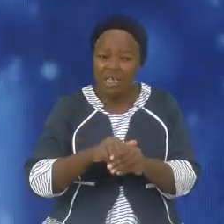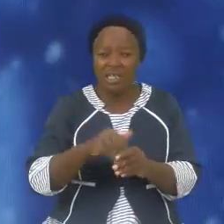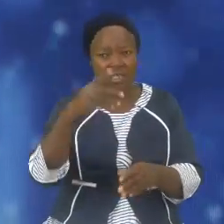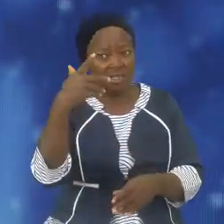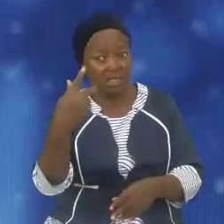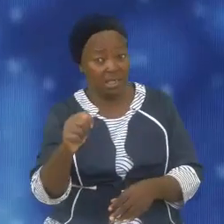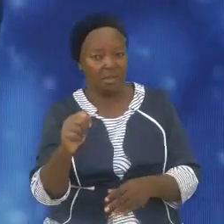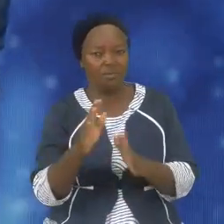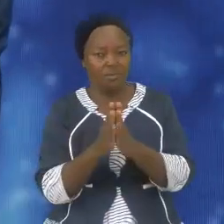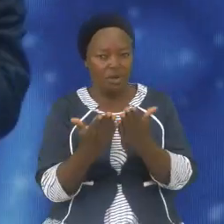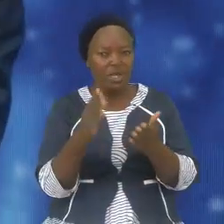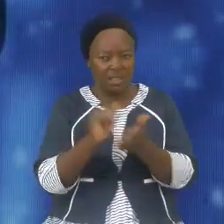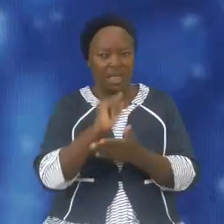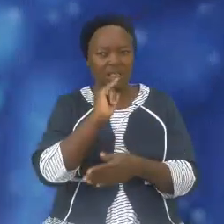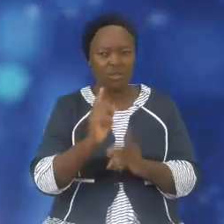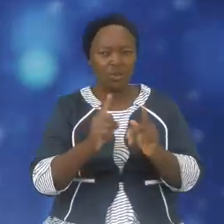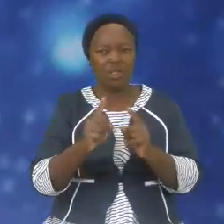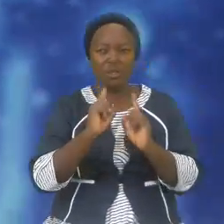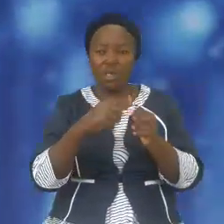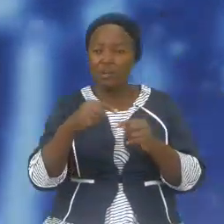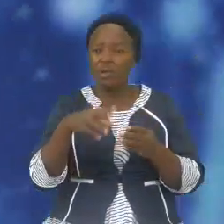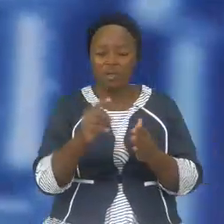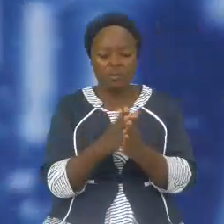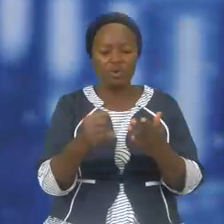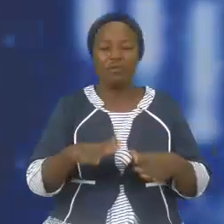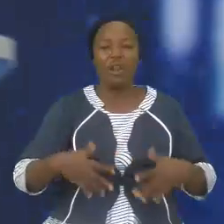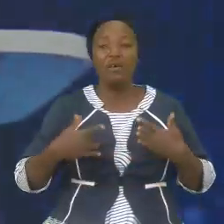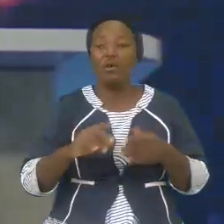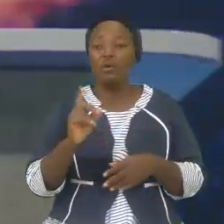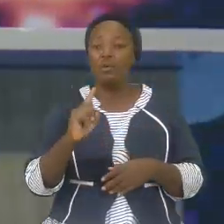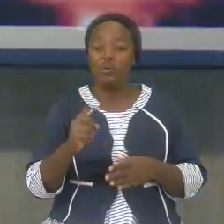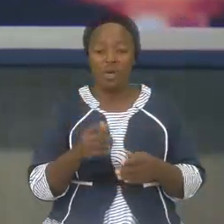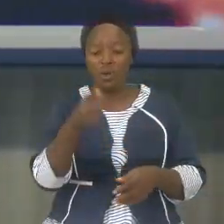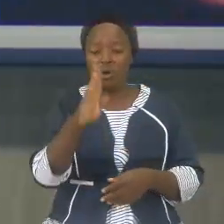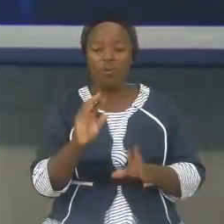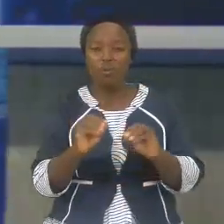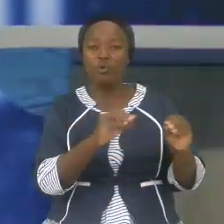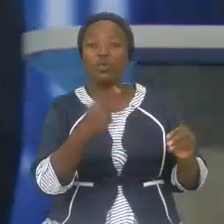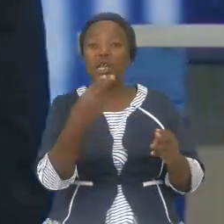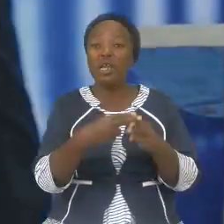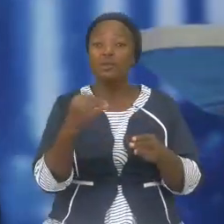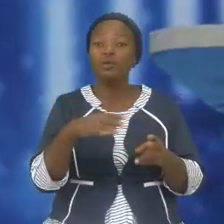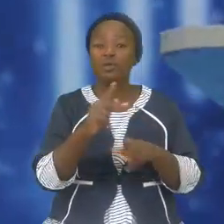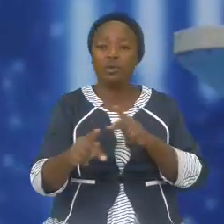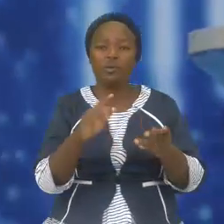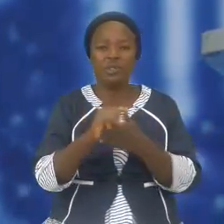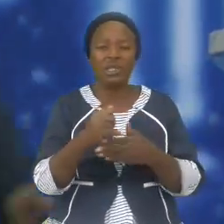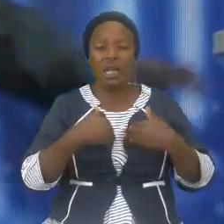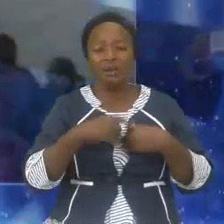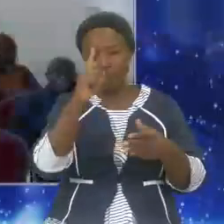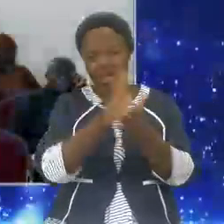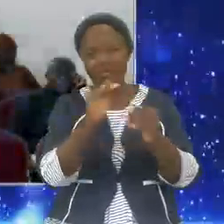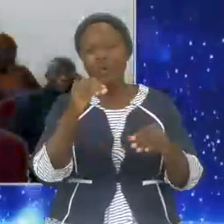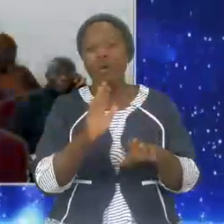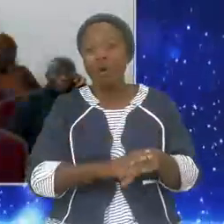That's talking about the book of life, where God puts the names of the people that have believed on him.